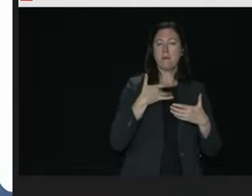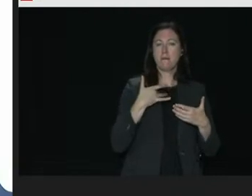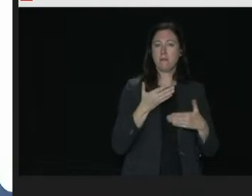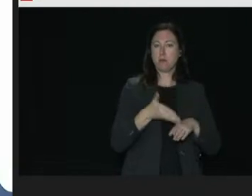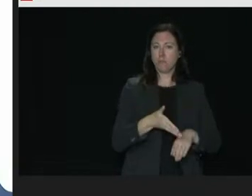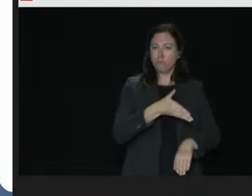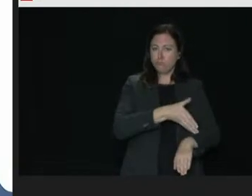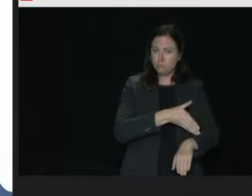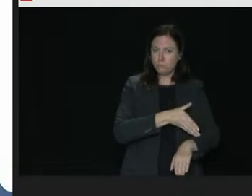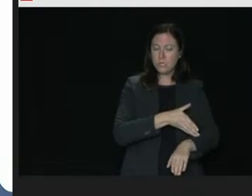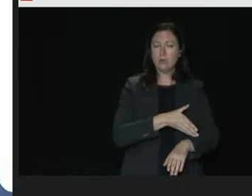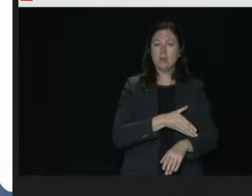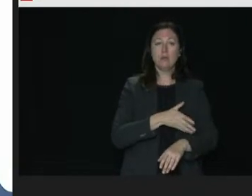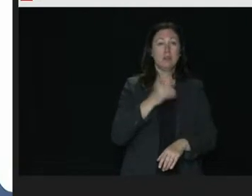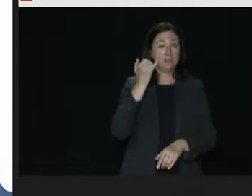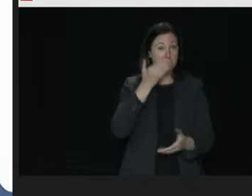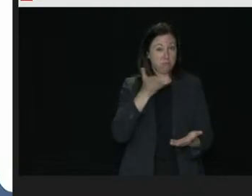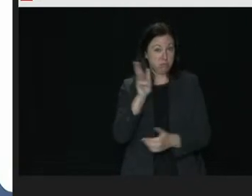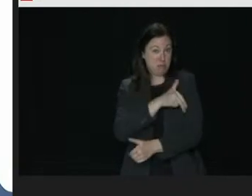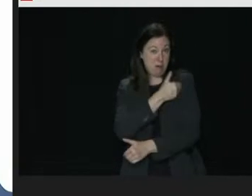hospitalization.